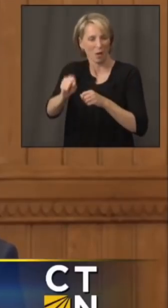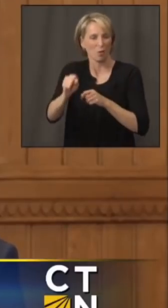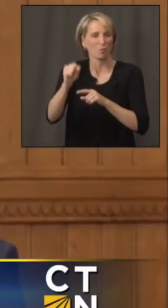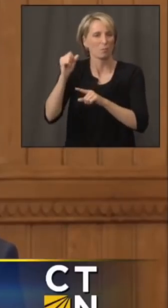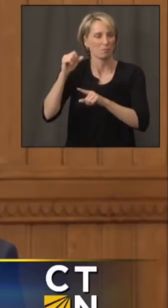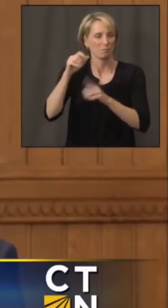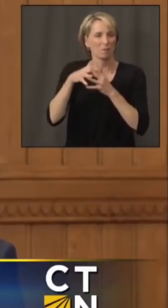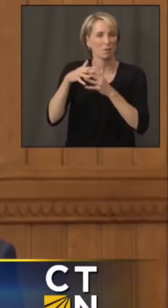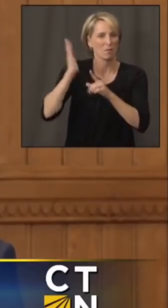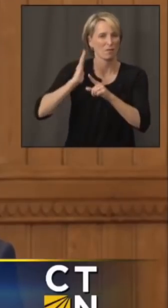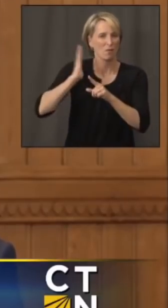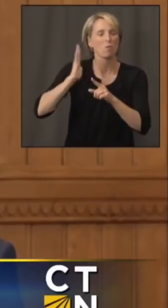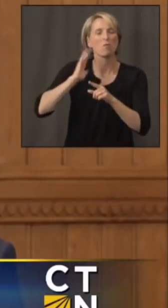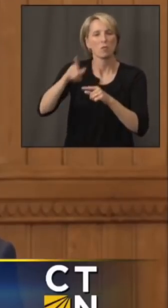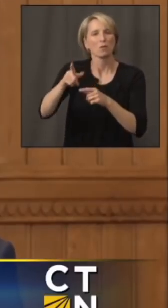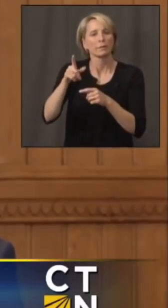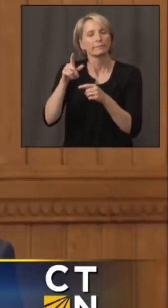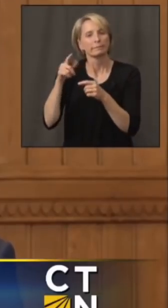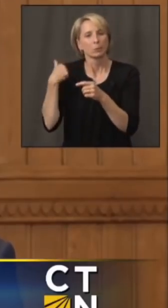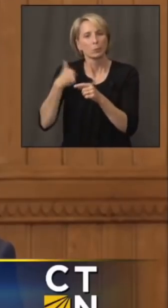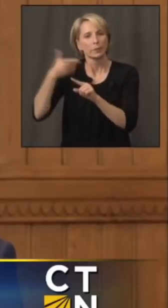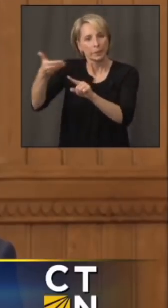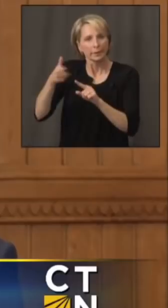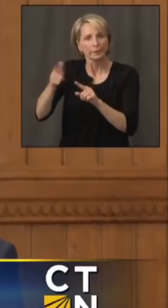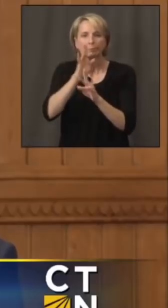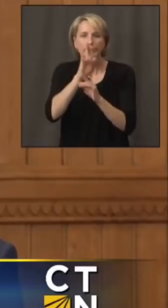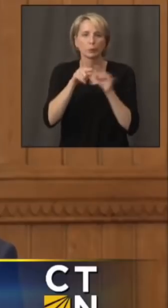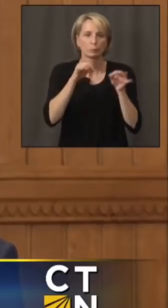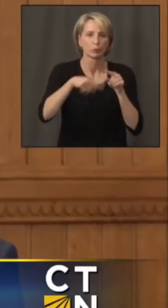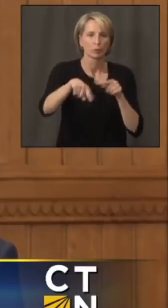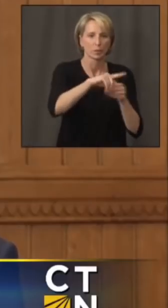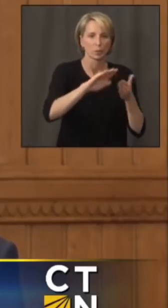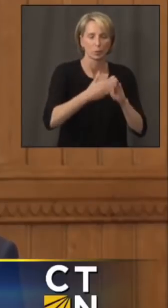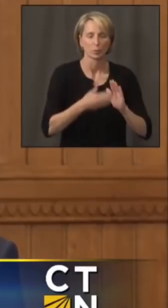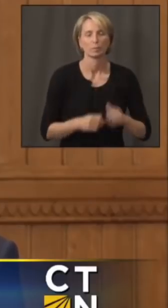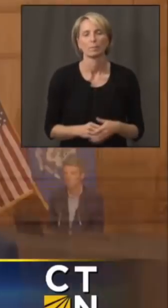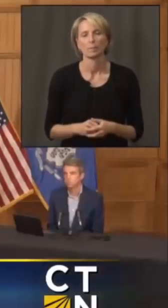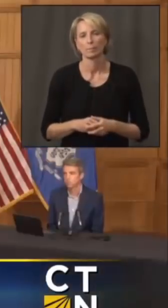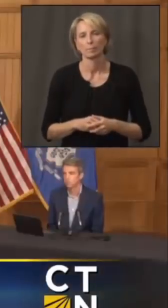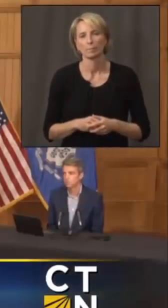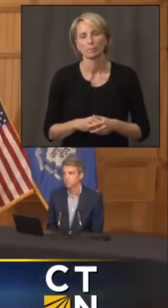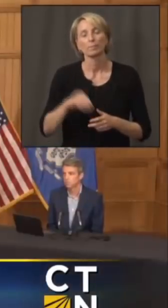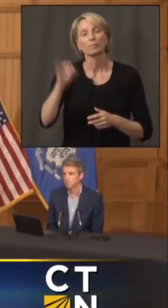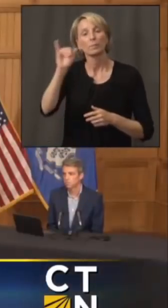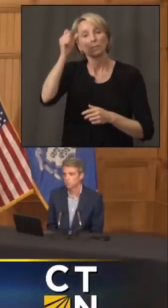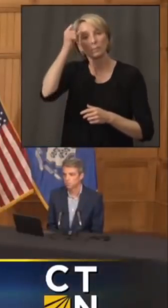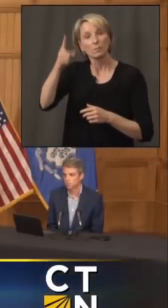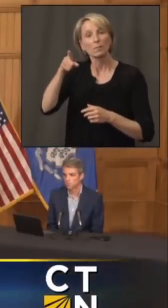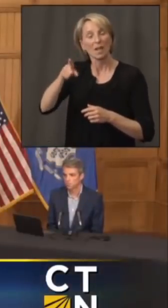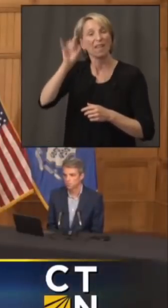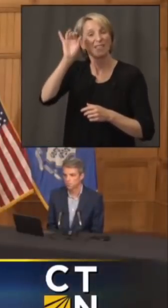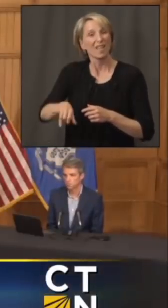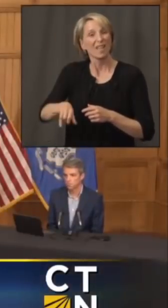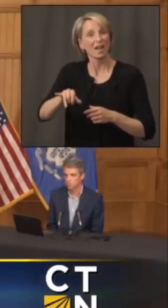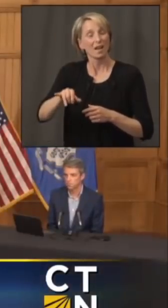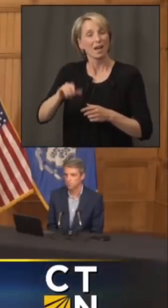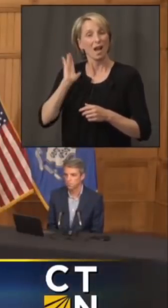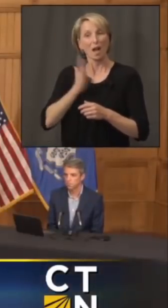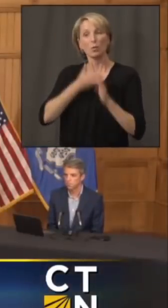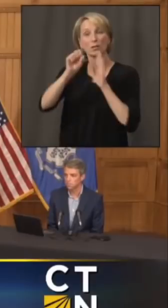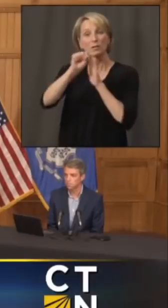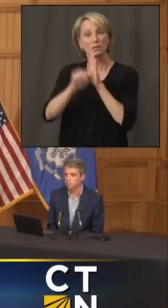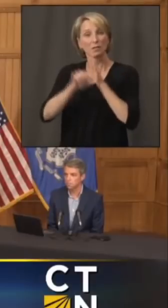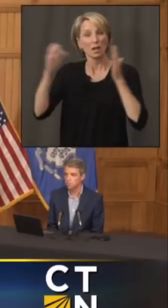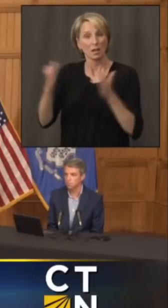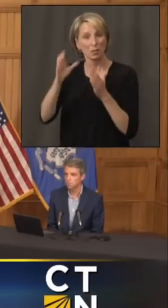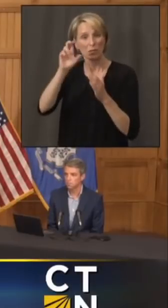newspaper there and other channels to help make sure people were aware of the risk. And this just shows overall that the kind of stance that we've been taking as a state to make sure